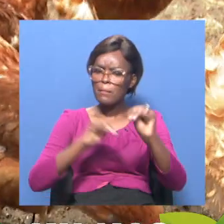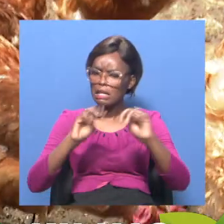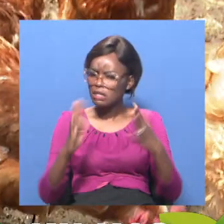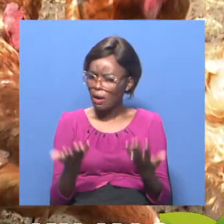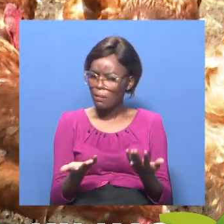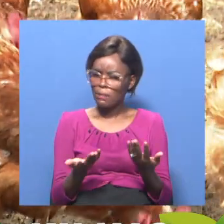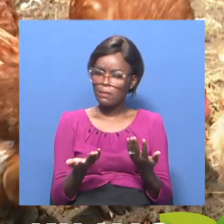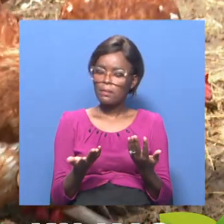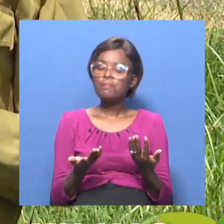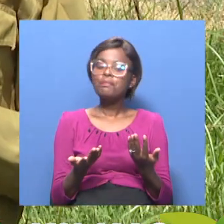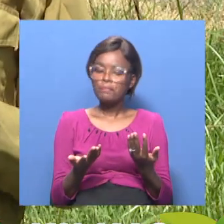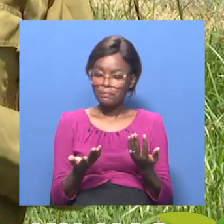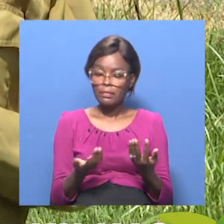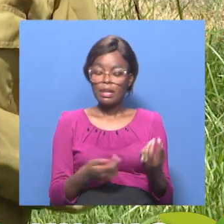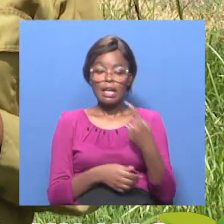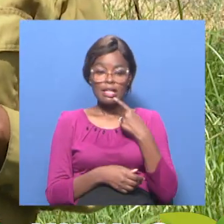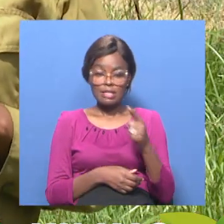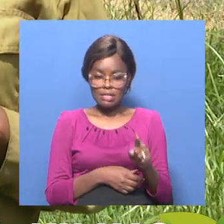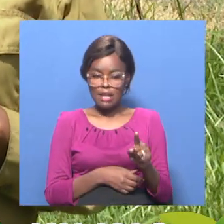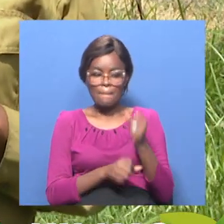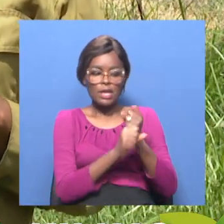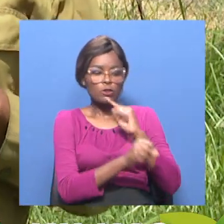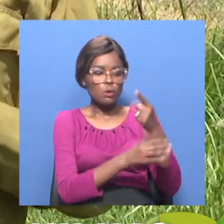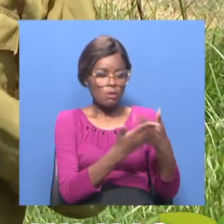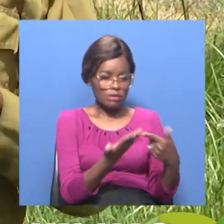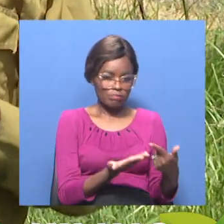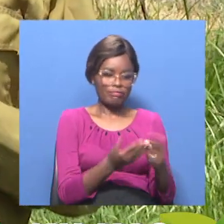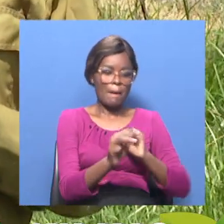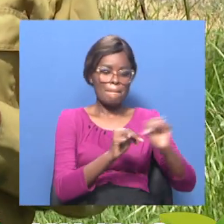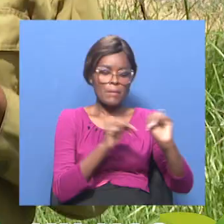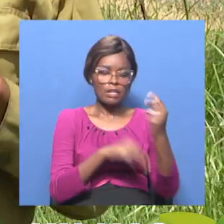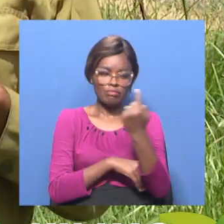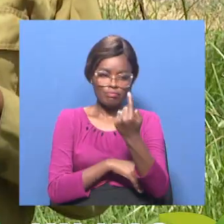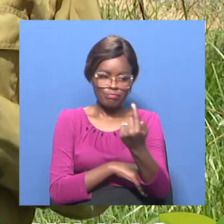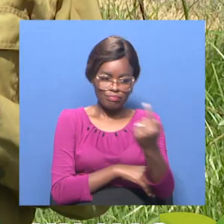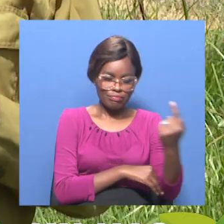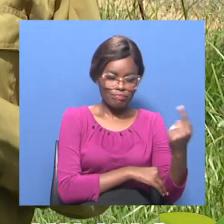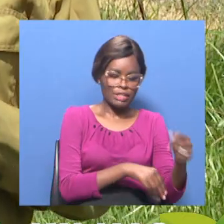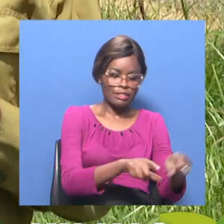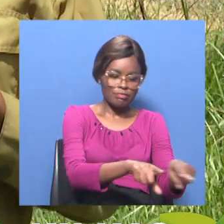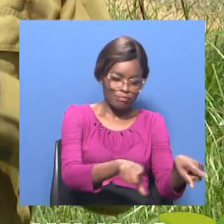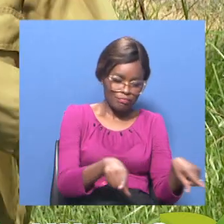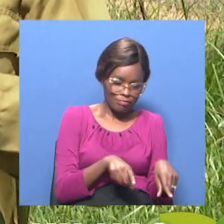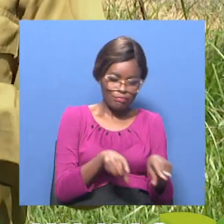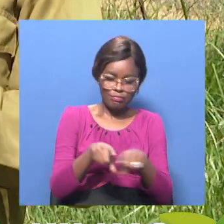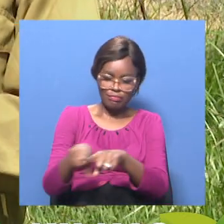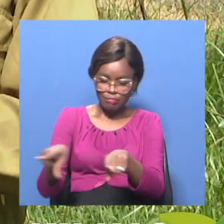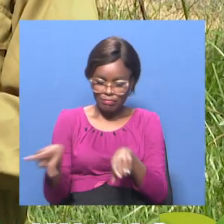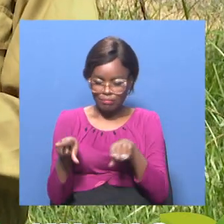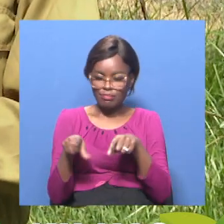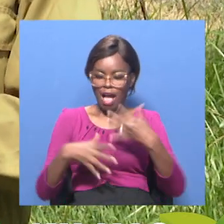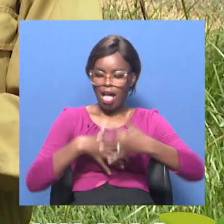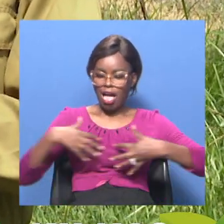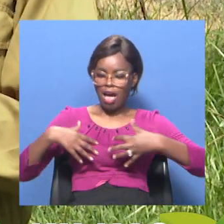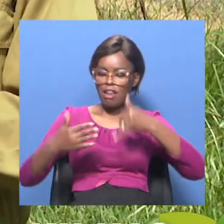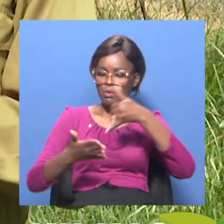this? I'd say we just make sure that you manage each and every portion of the animal involved